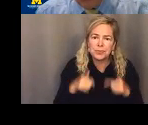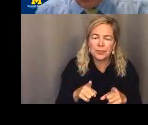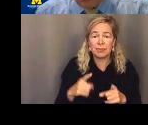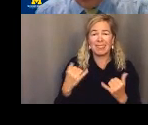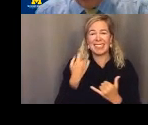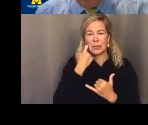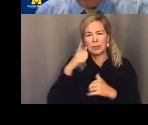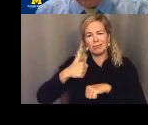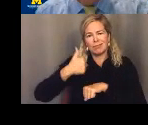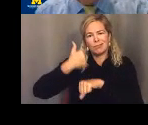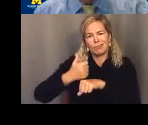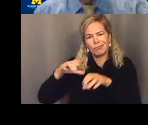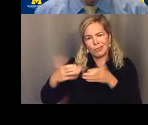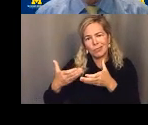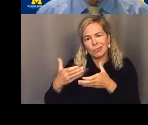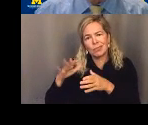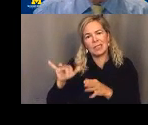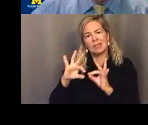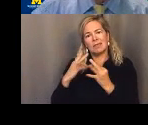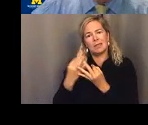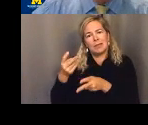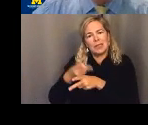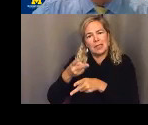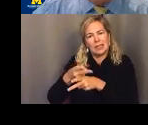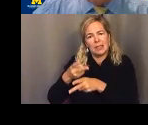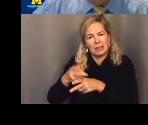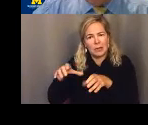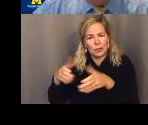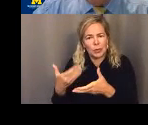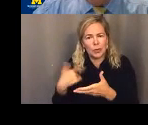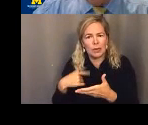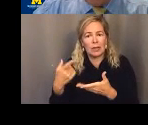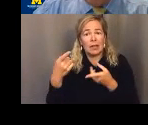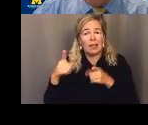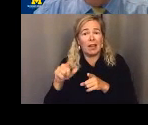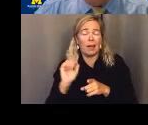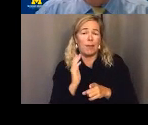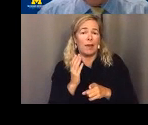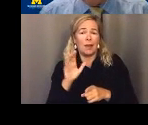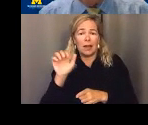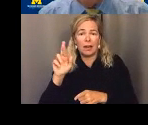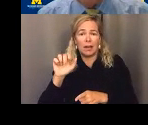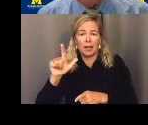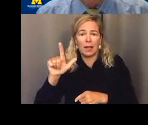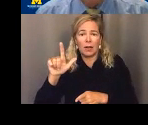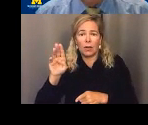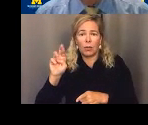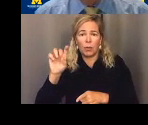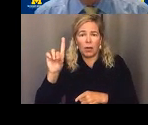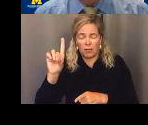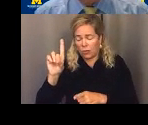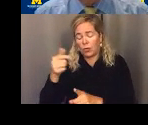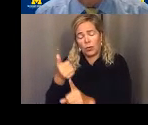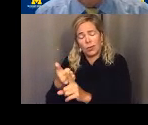ago. It came out of discussions in the med school that were led by Dr. Carol Bradford, our Executive Vice Dean for Academic Affairs. And I